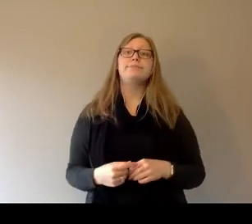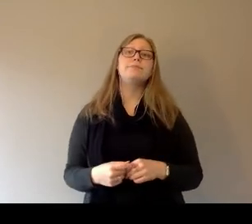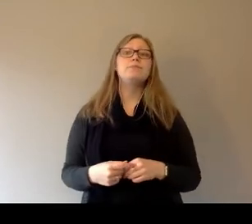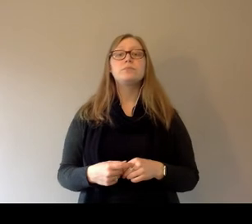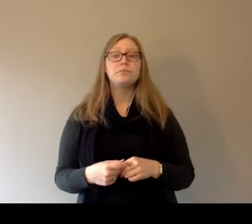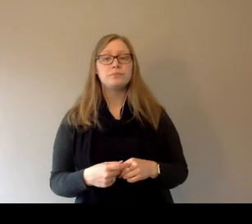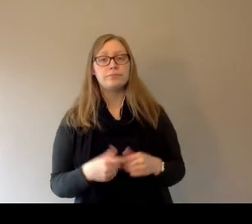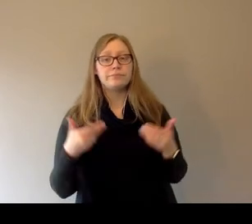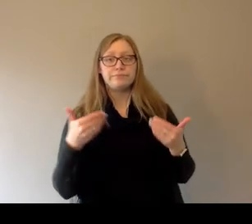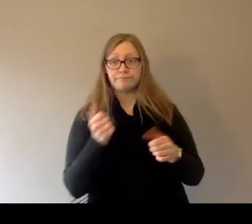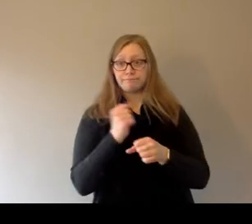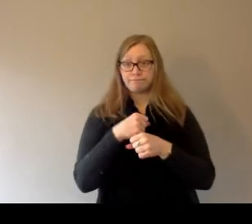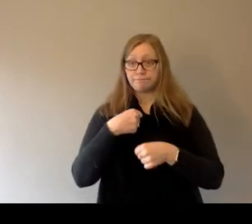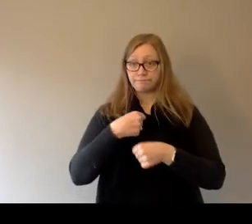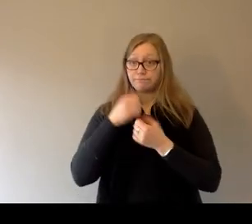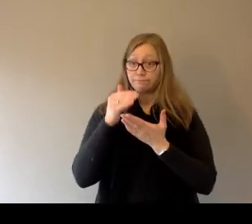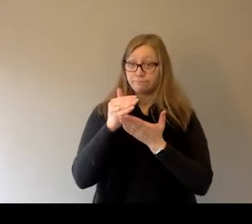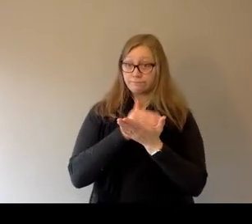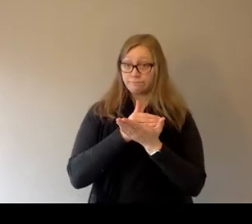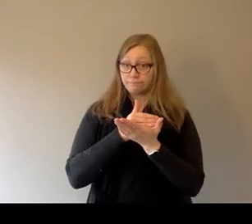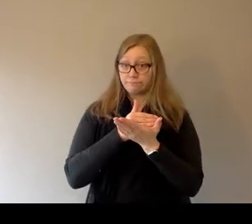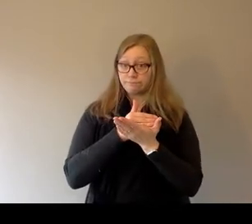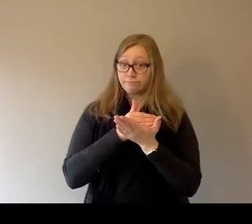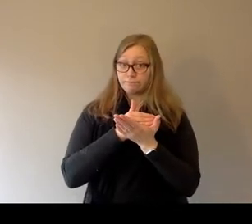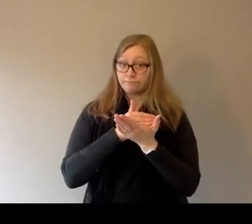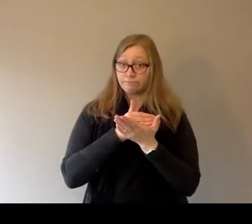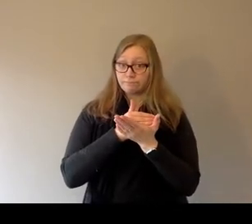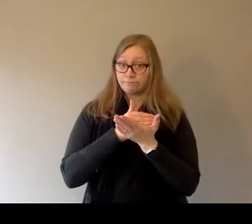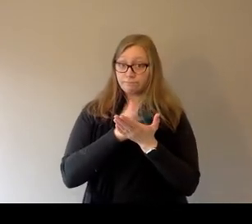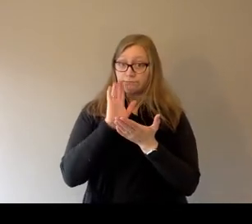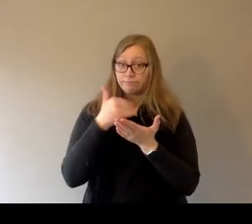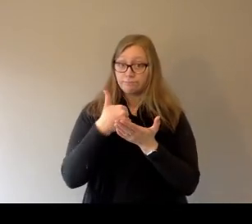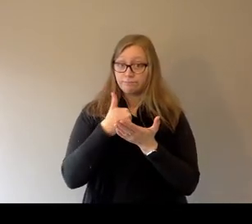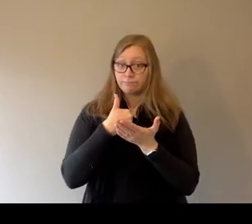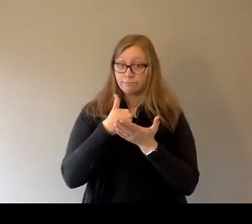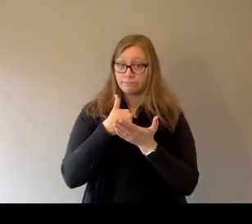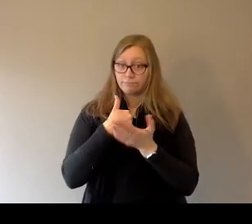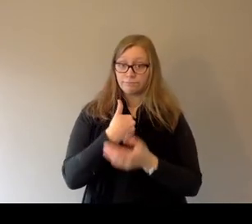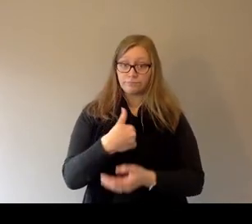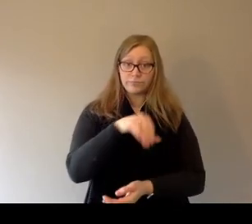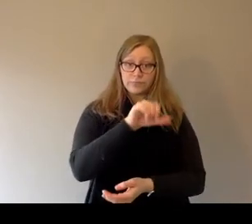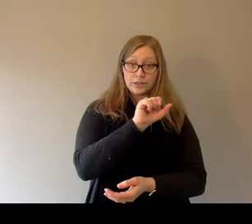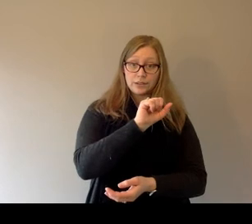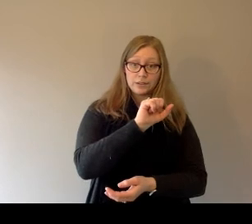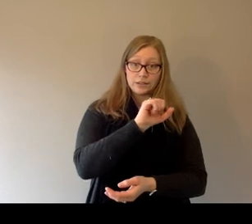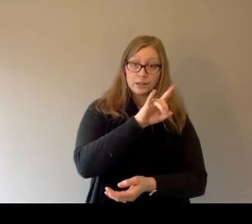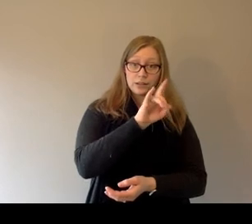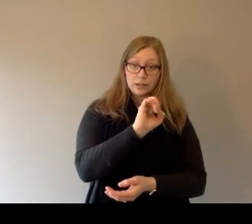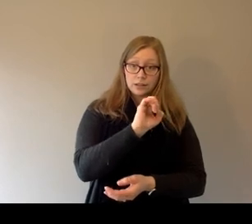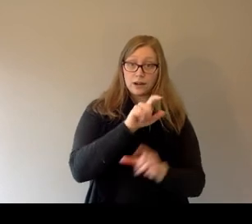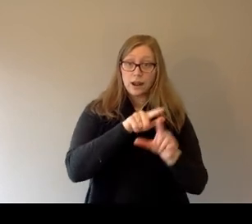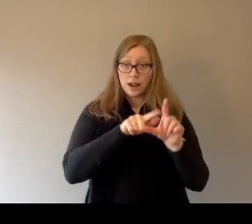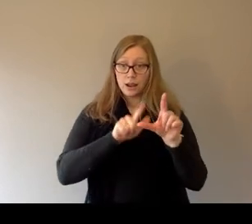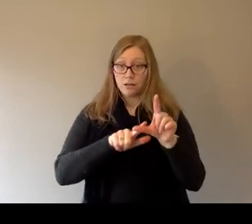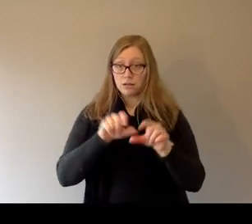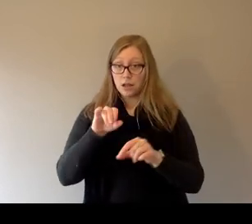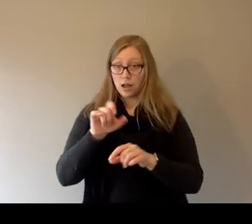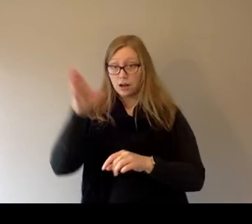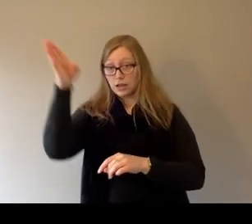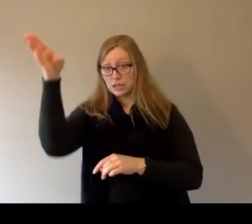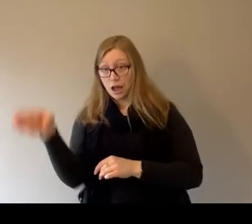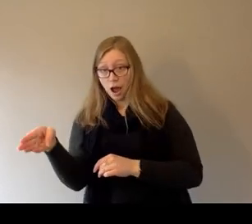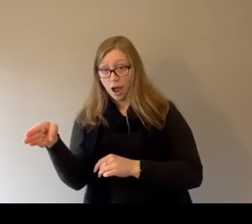let's make our list. And so we're going to have side, angle, side, and let's just go in that order. So the first